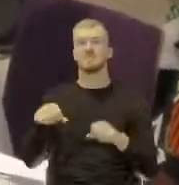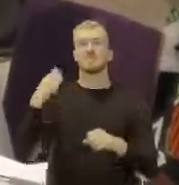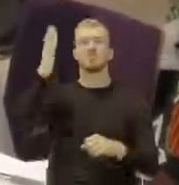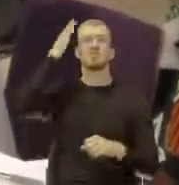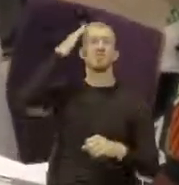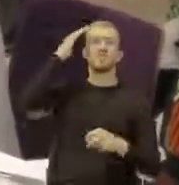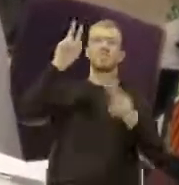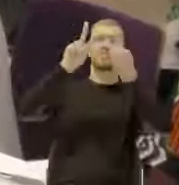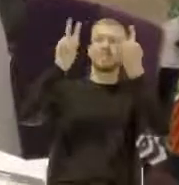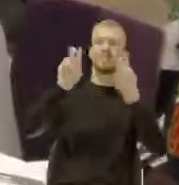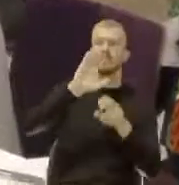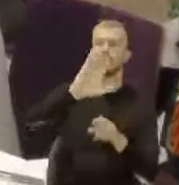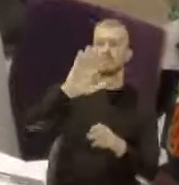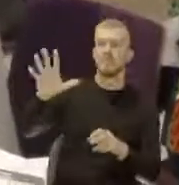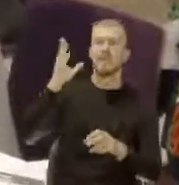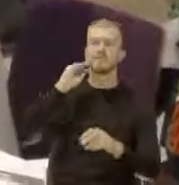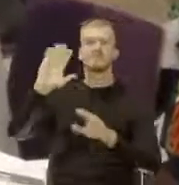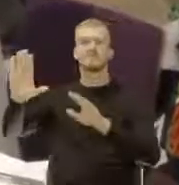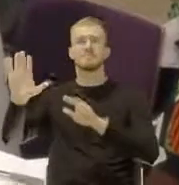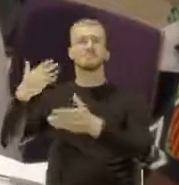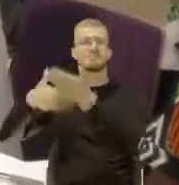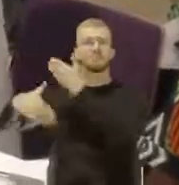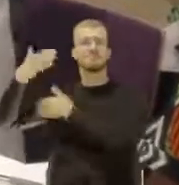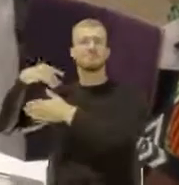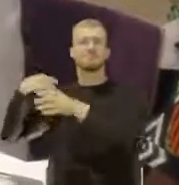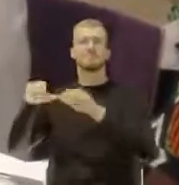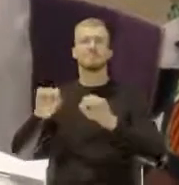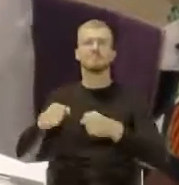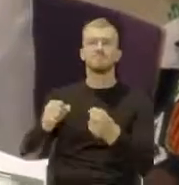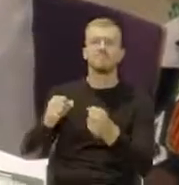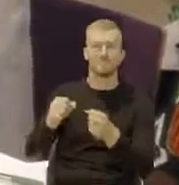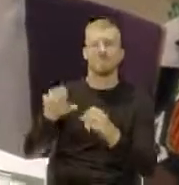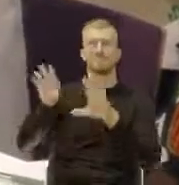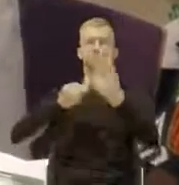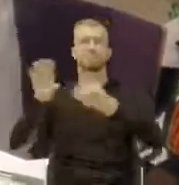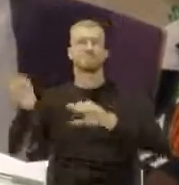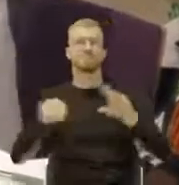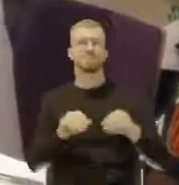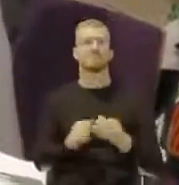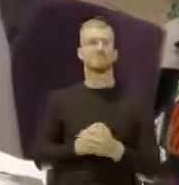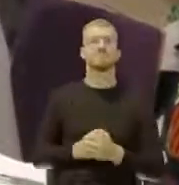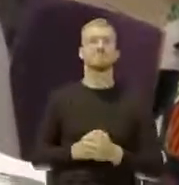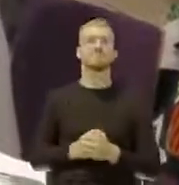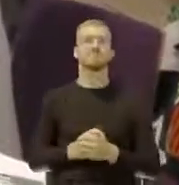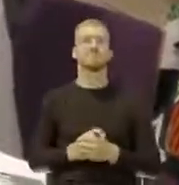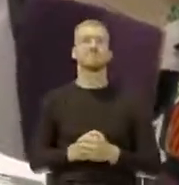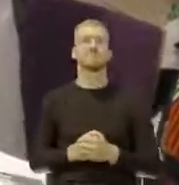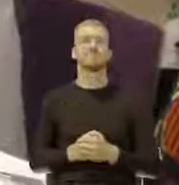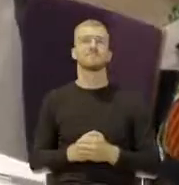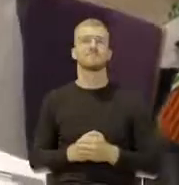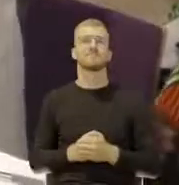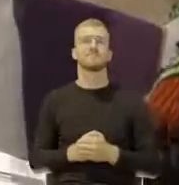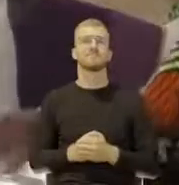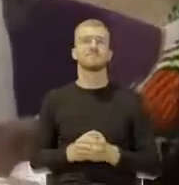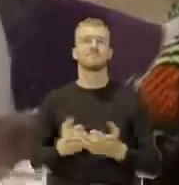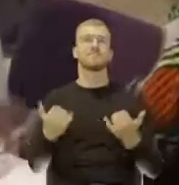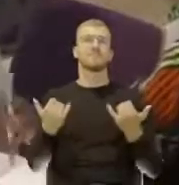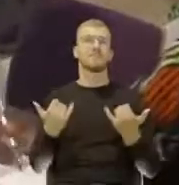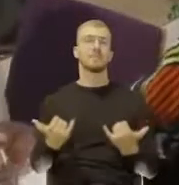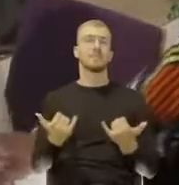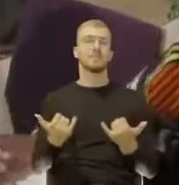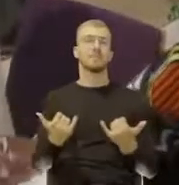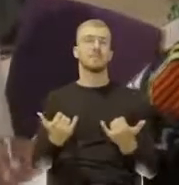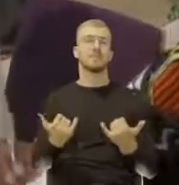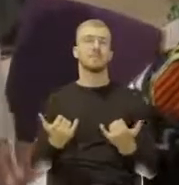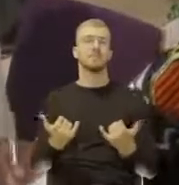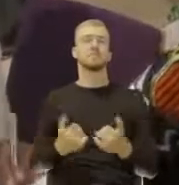Thank you very much, Ambassador. I'm going now to the municipality of São Paulo. Ana Cristina Vansla